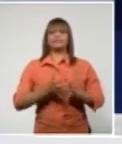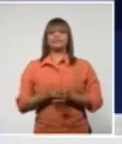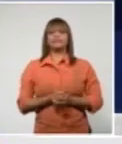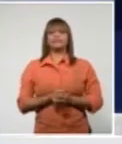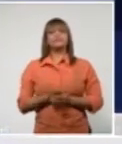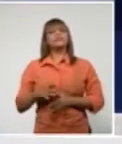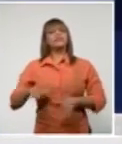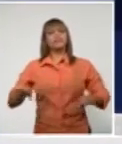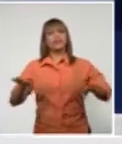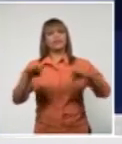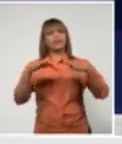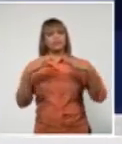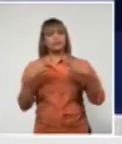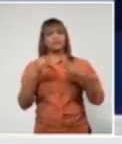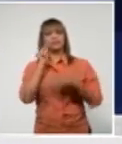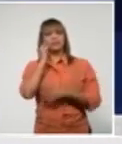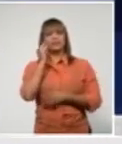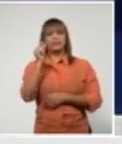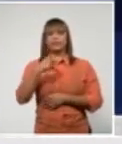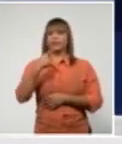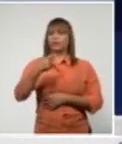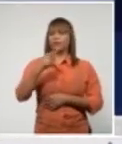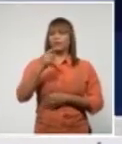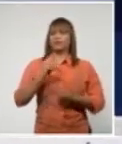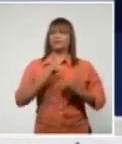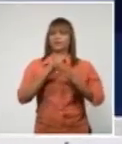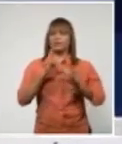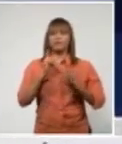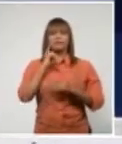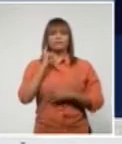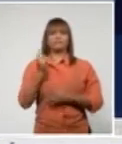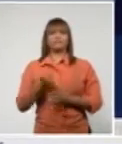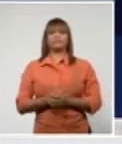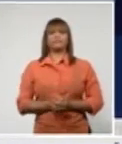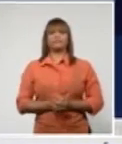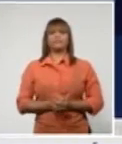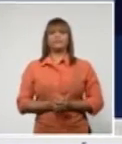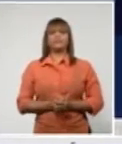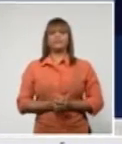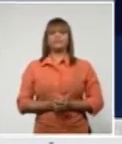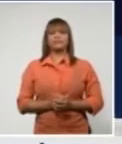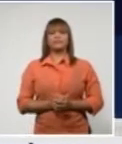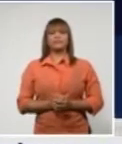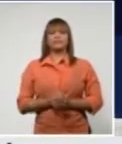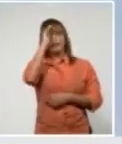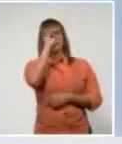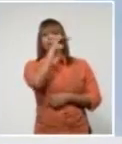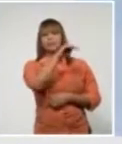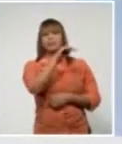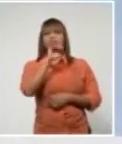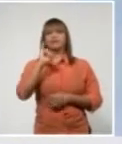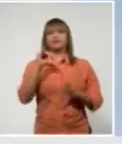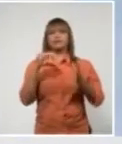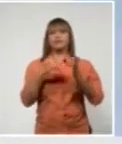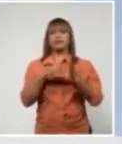interpreter, and good morning to everyone tuned in to this briefing. Today,